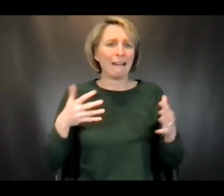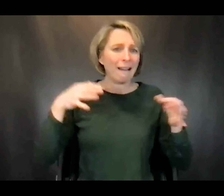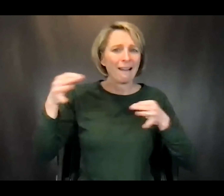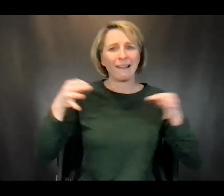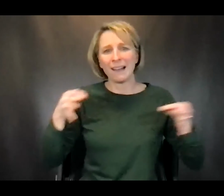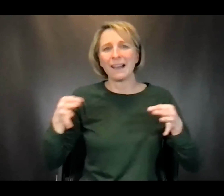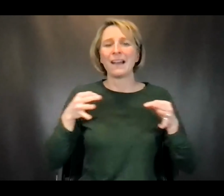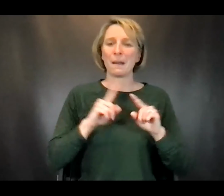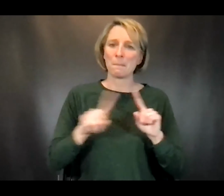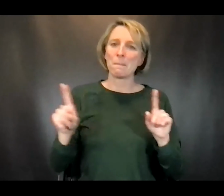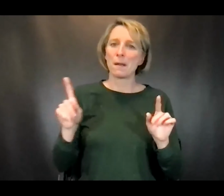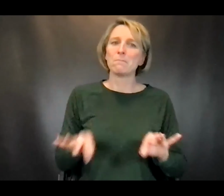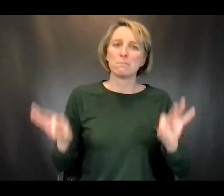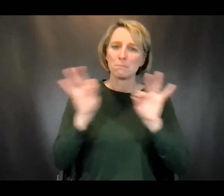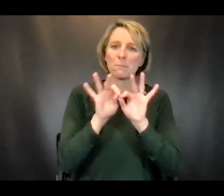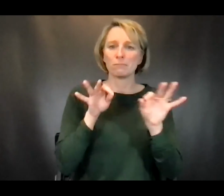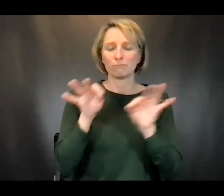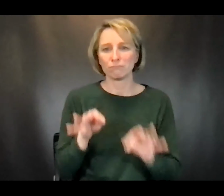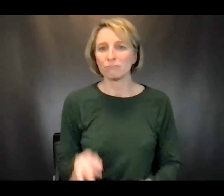going there.